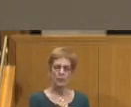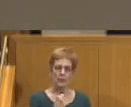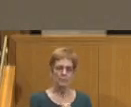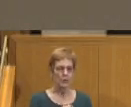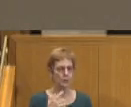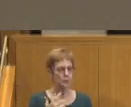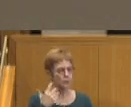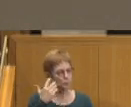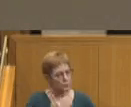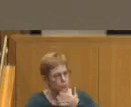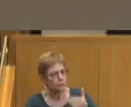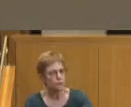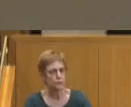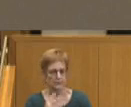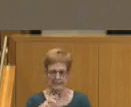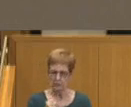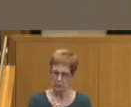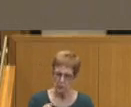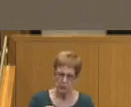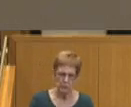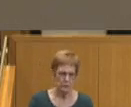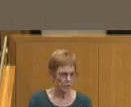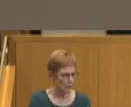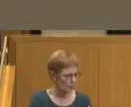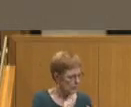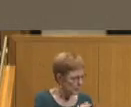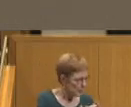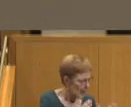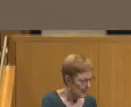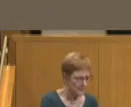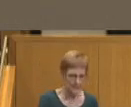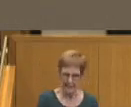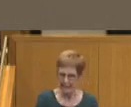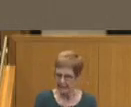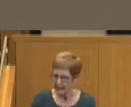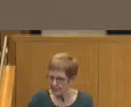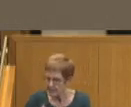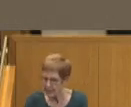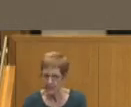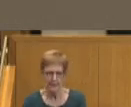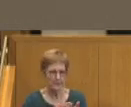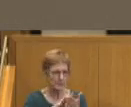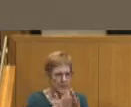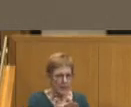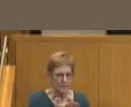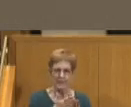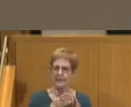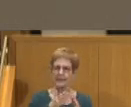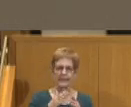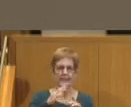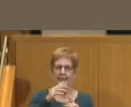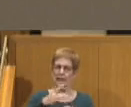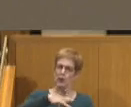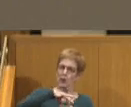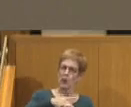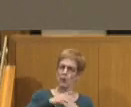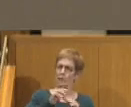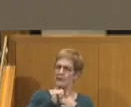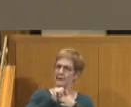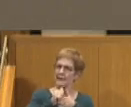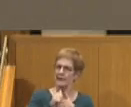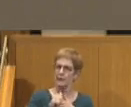Our Congressional District 12 Chair, Cozy Watkins, Cynthia Wallace, Congressional District 9 Chair, as well as Jane Whitley.